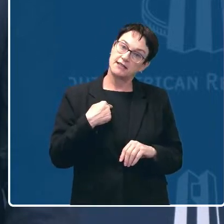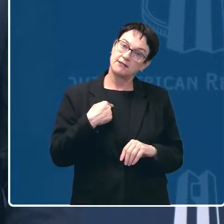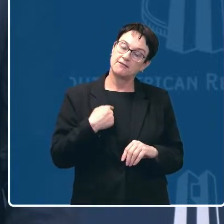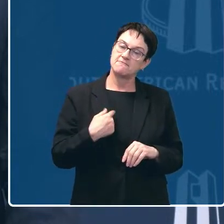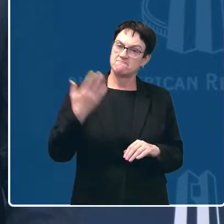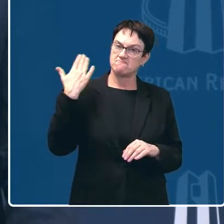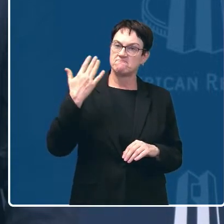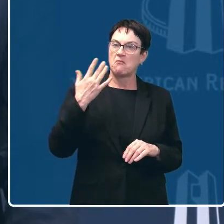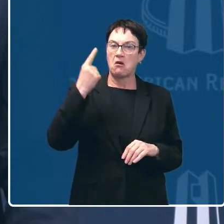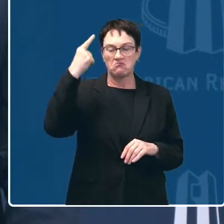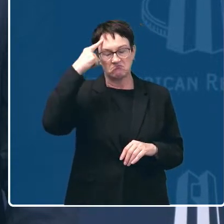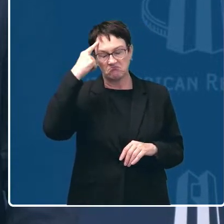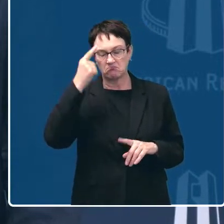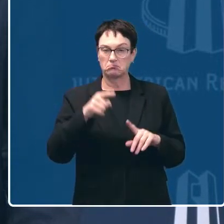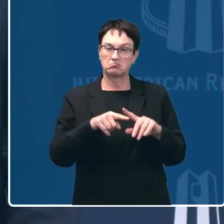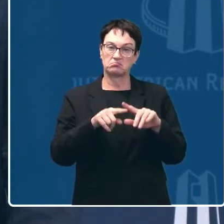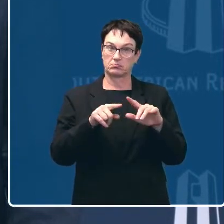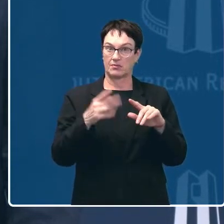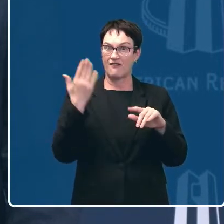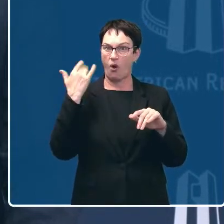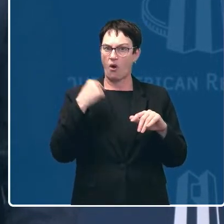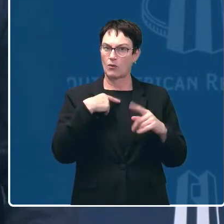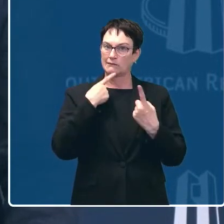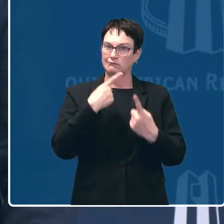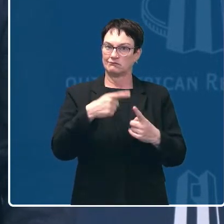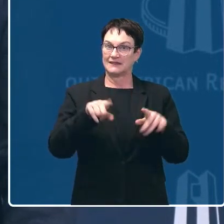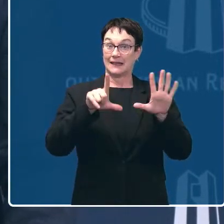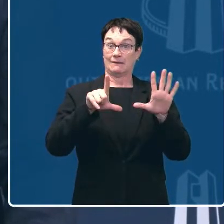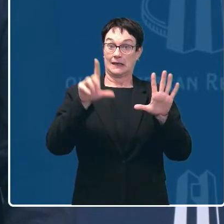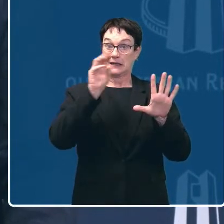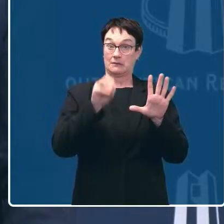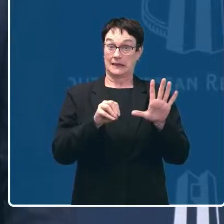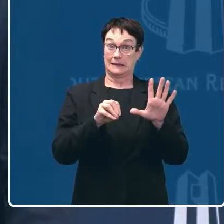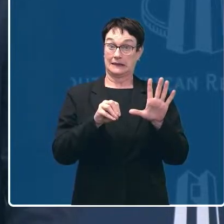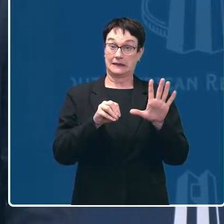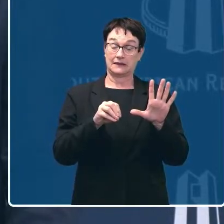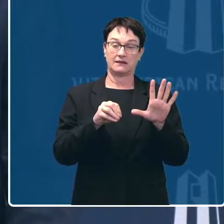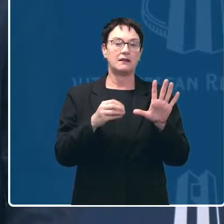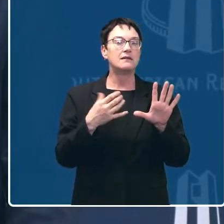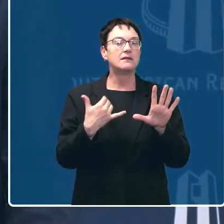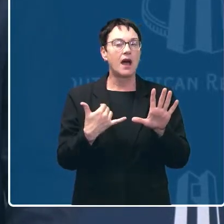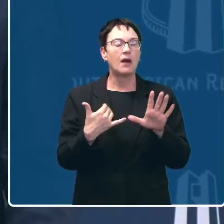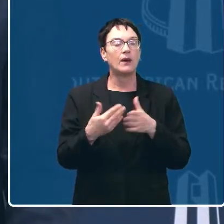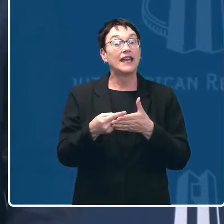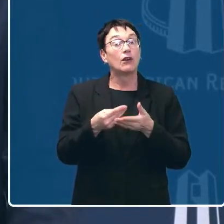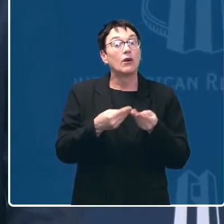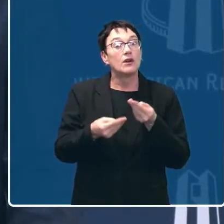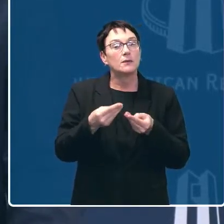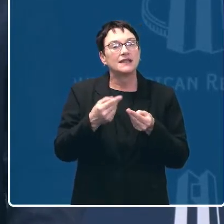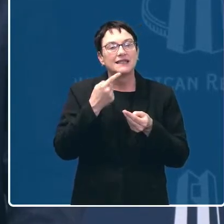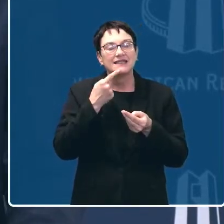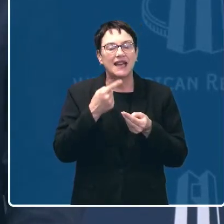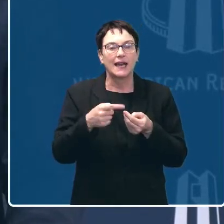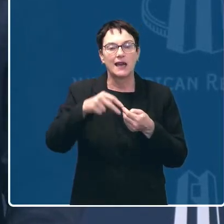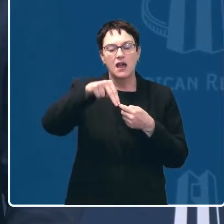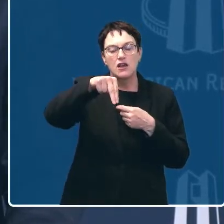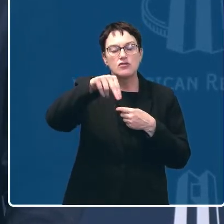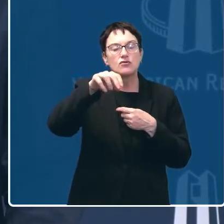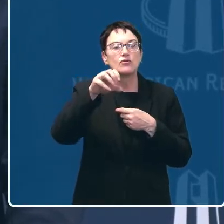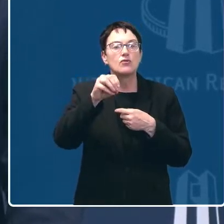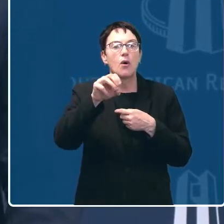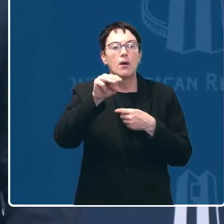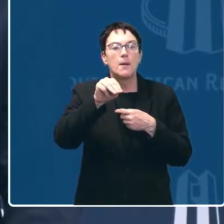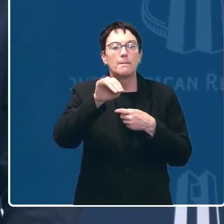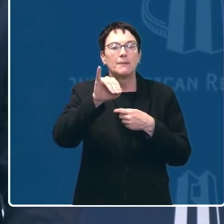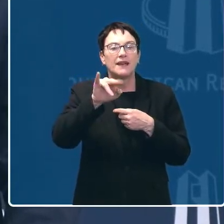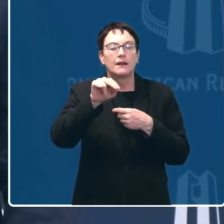are talking about, that 7% is what economists will call the nominal rate in steady